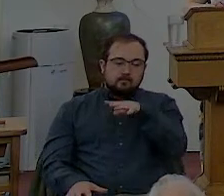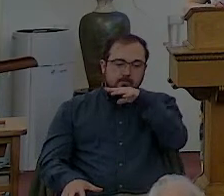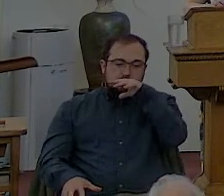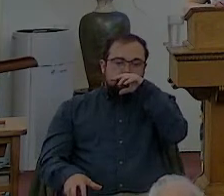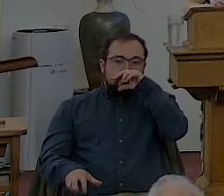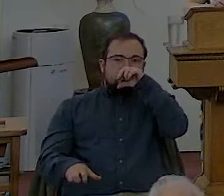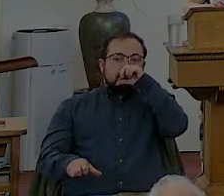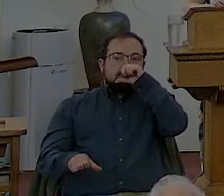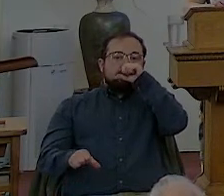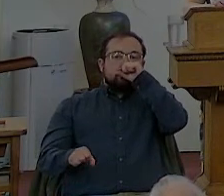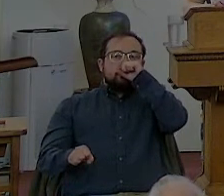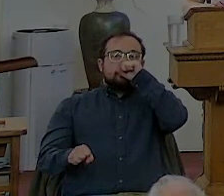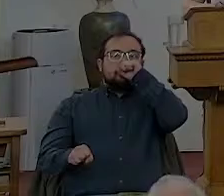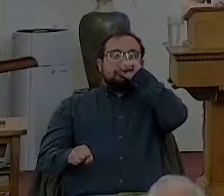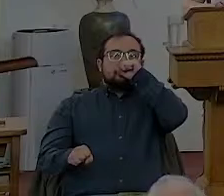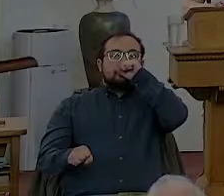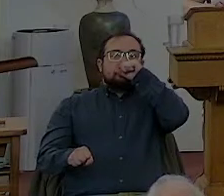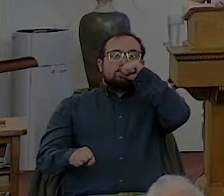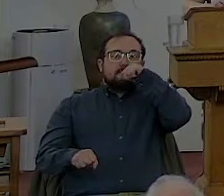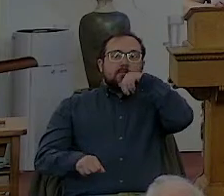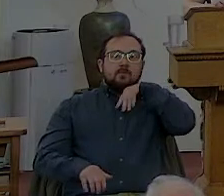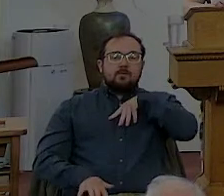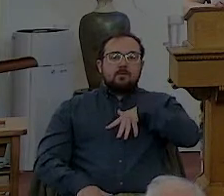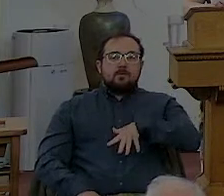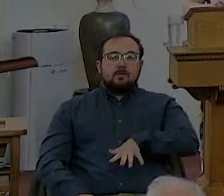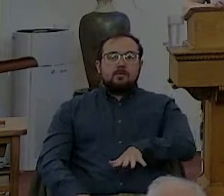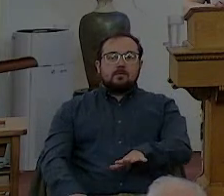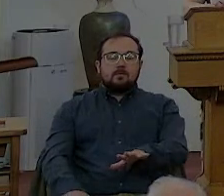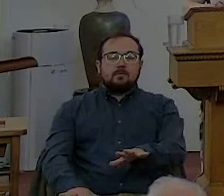breath in and out,